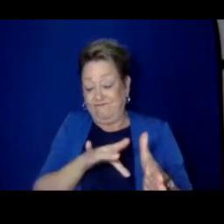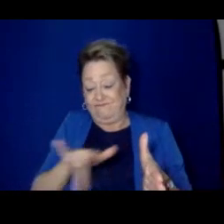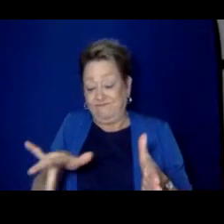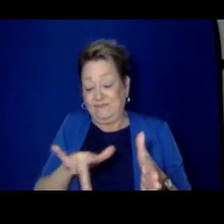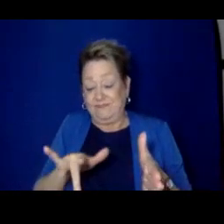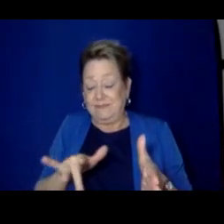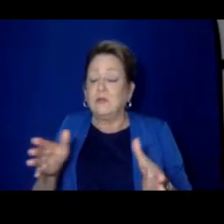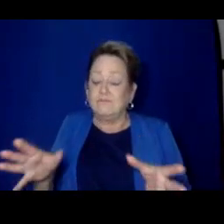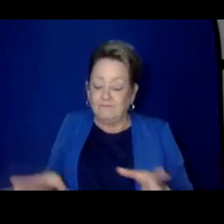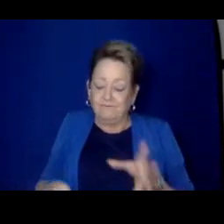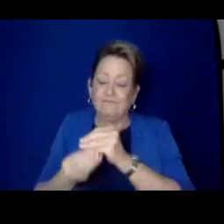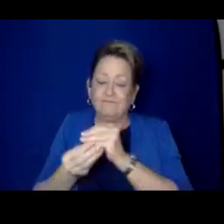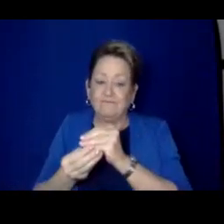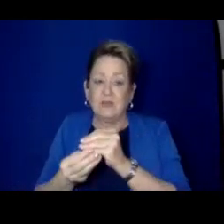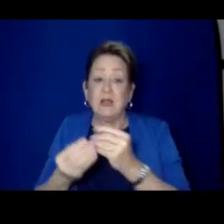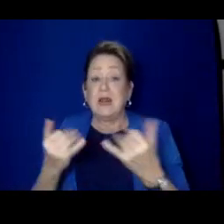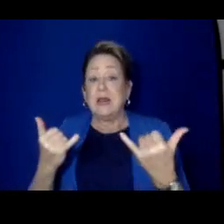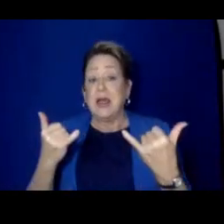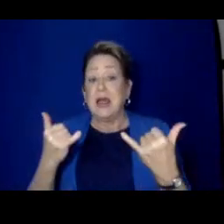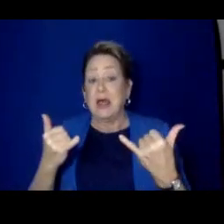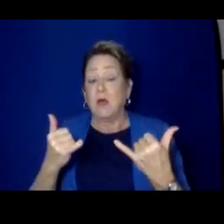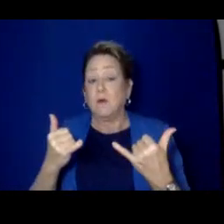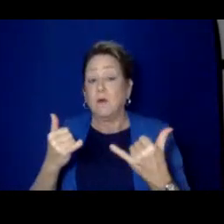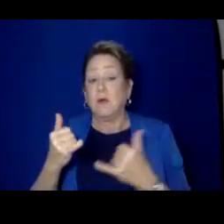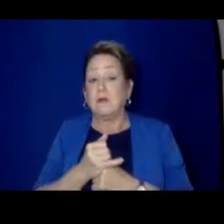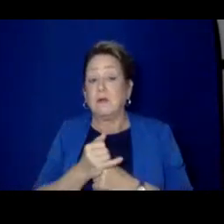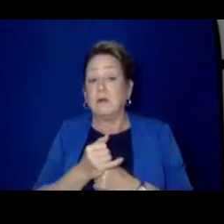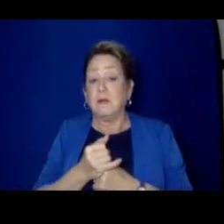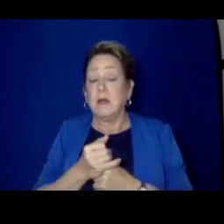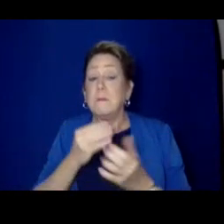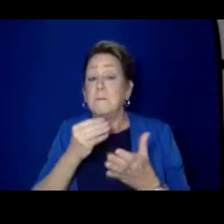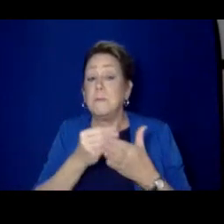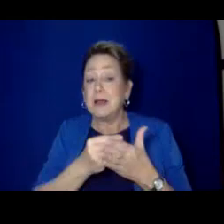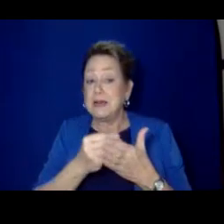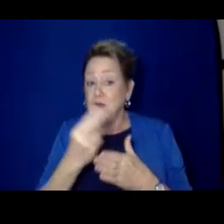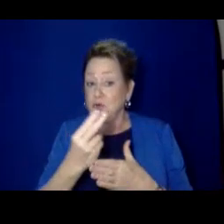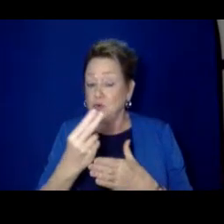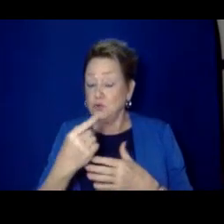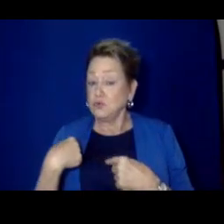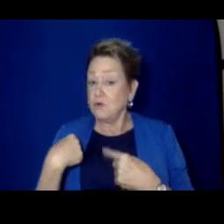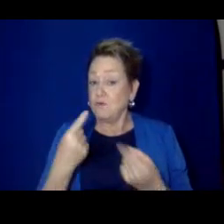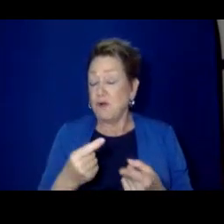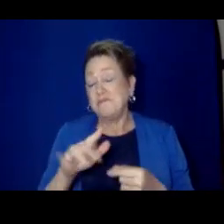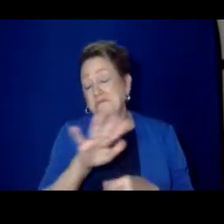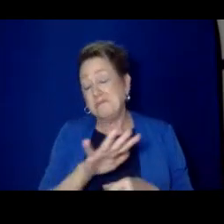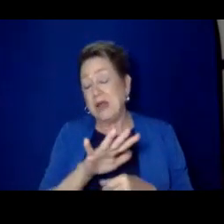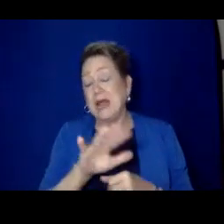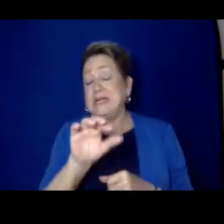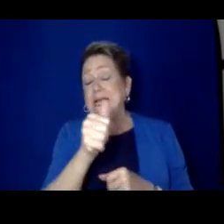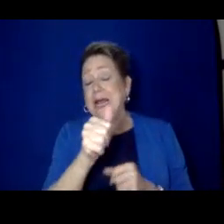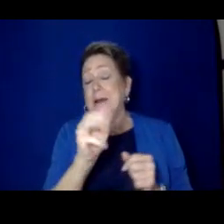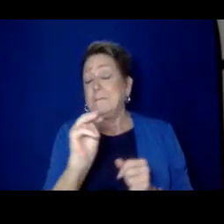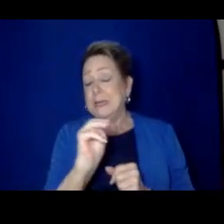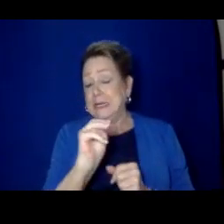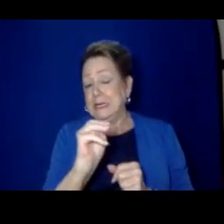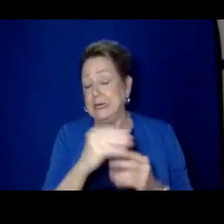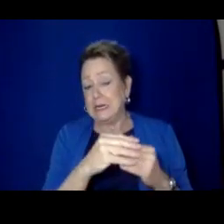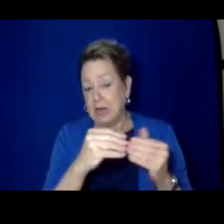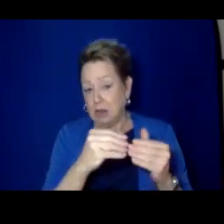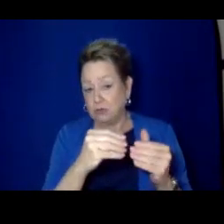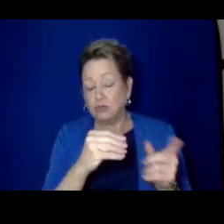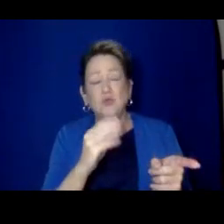the unaudited amount that we've actually used in reserves is about $10 million. And so we're happy to,